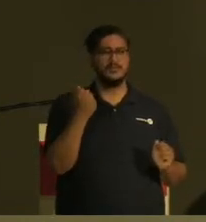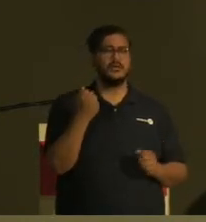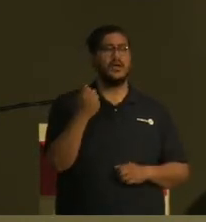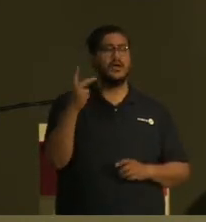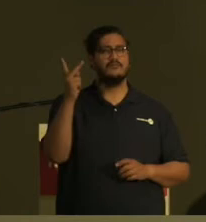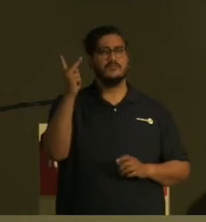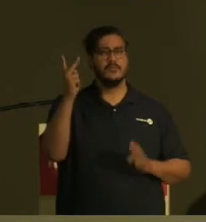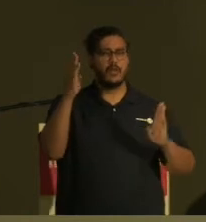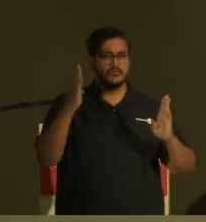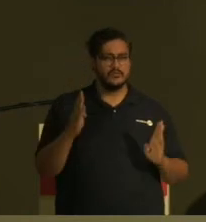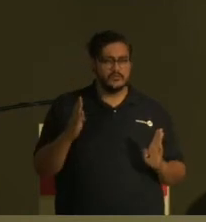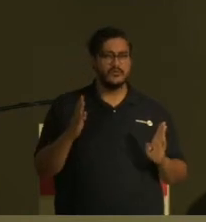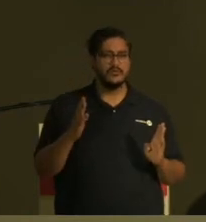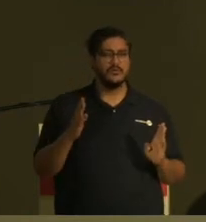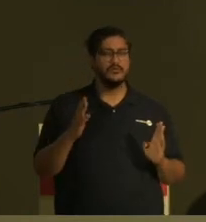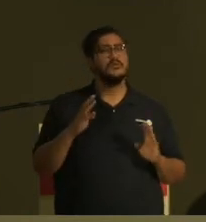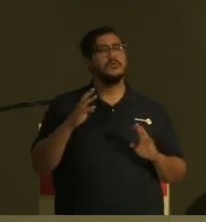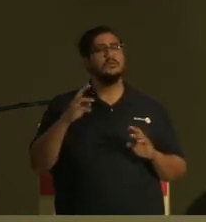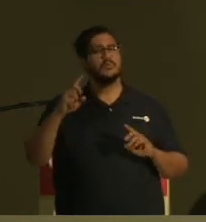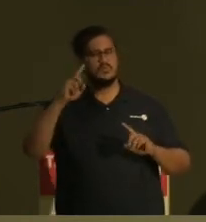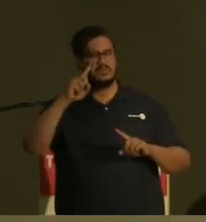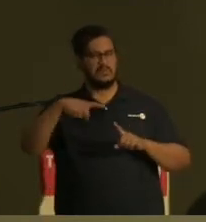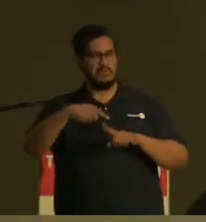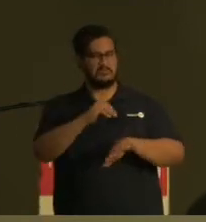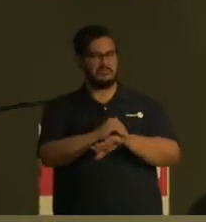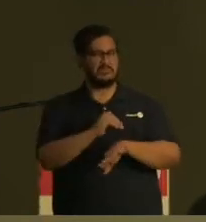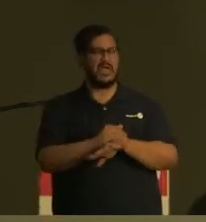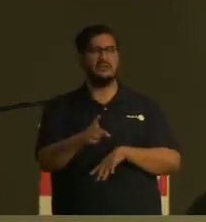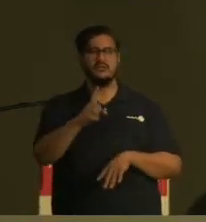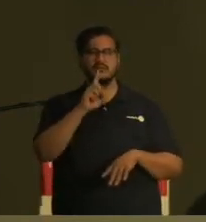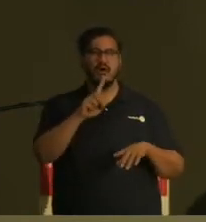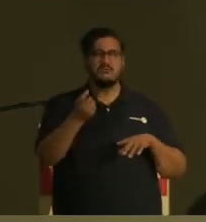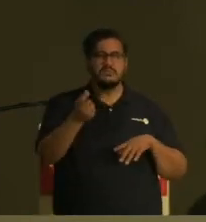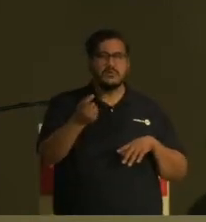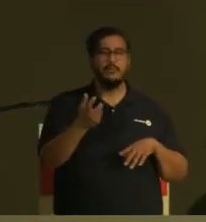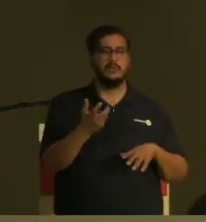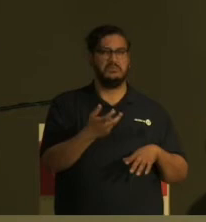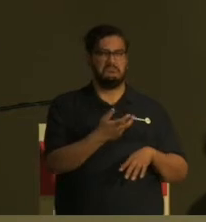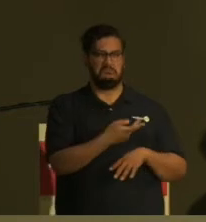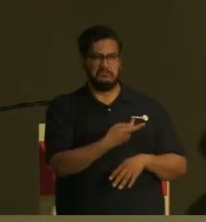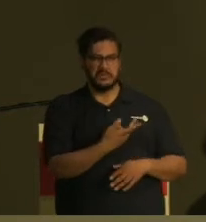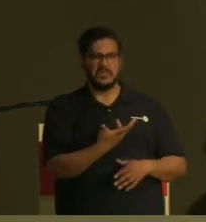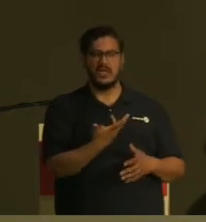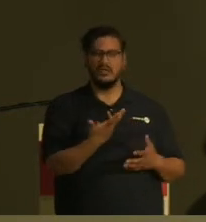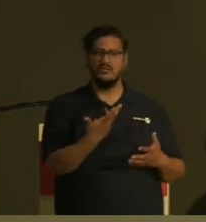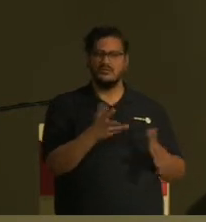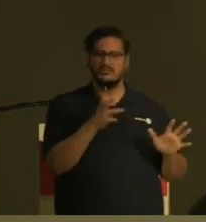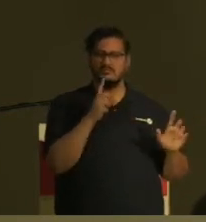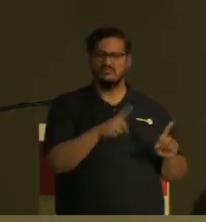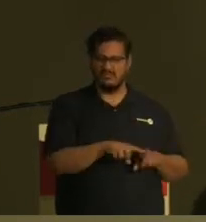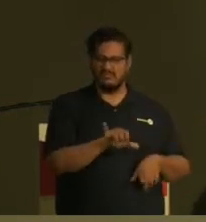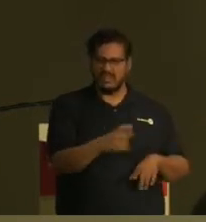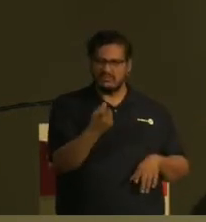philosopher. When thinking about tonight, we spoke about it a tiny little bit, and you and I evoked it a tiny little